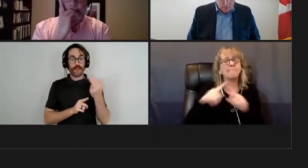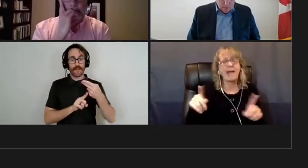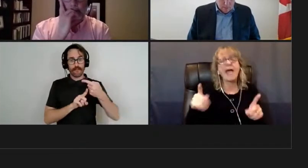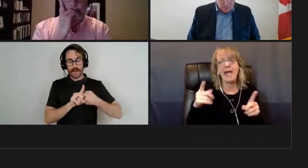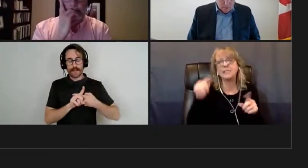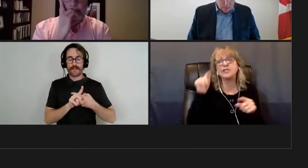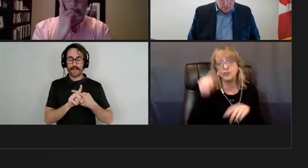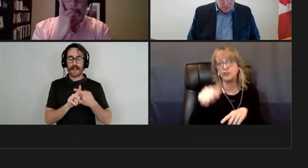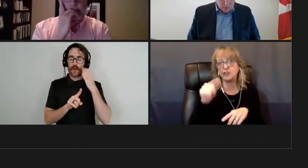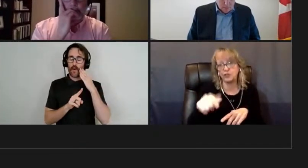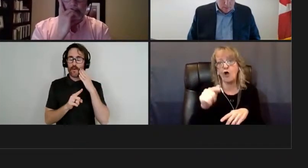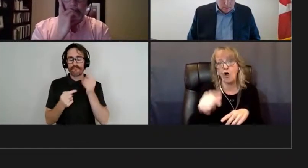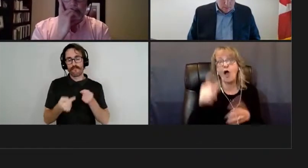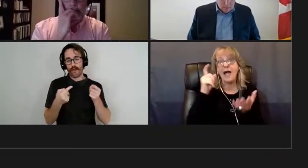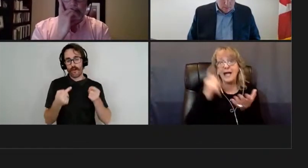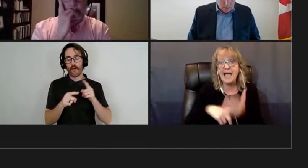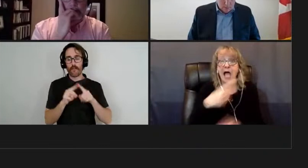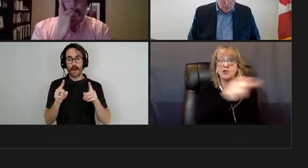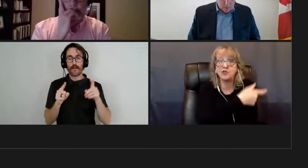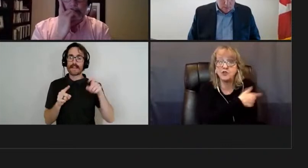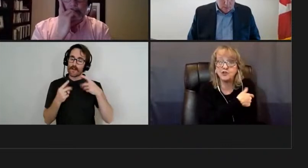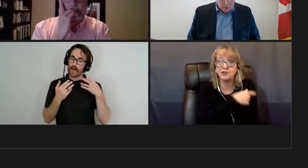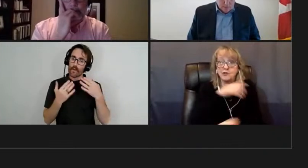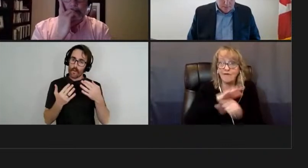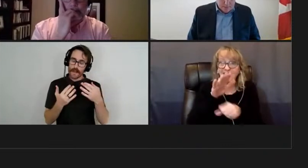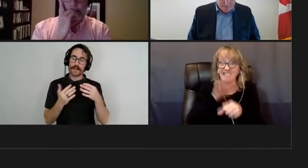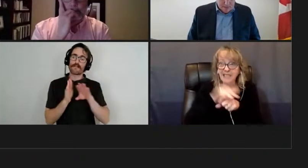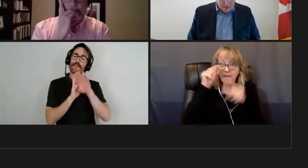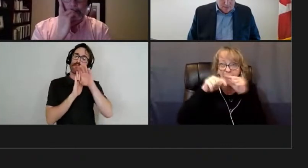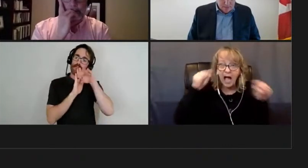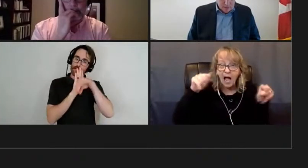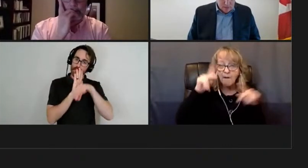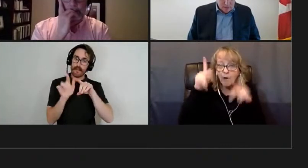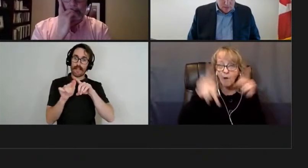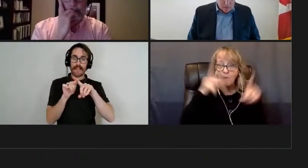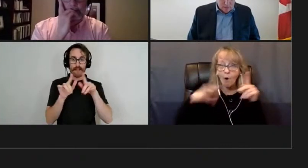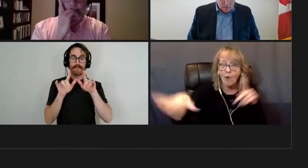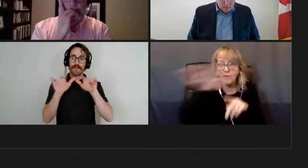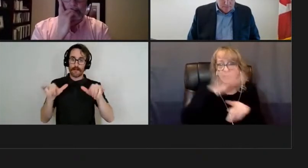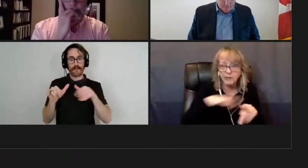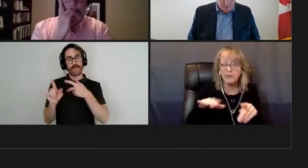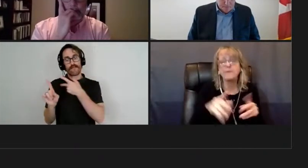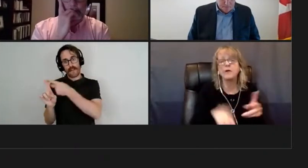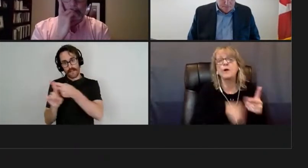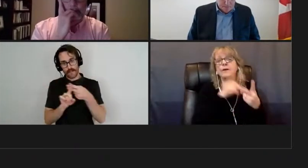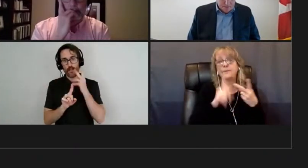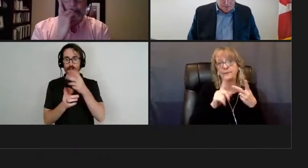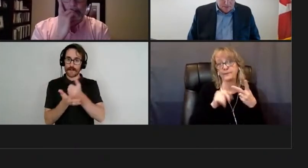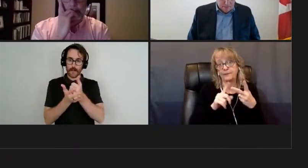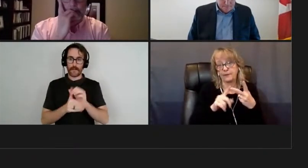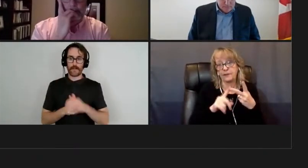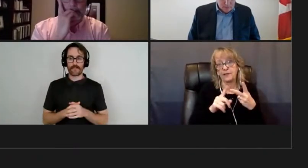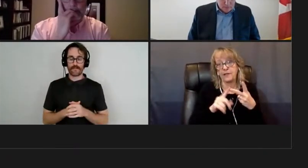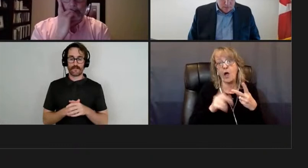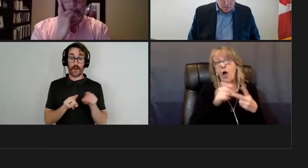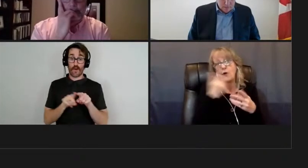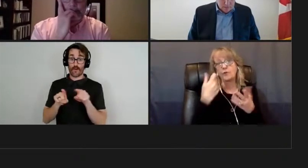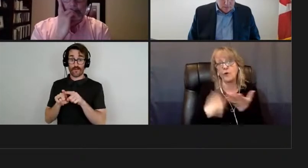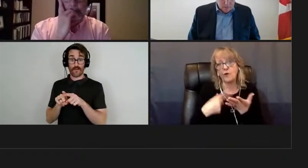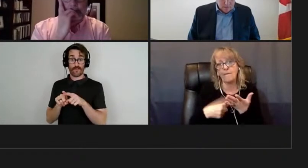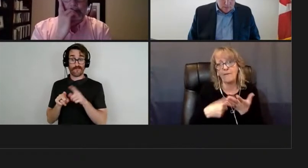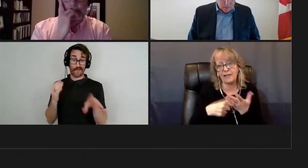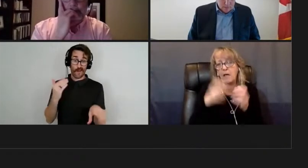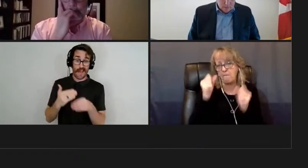arms. And the other comment I'd make, Councillor, is the other thing I think councillors can help with the seniors especially,